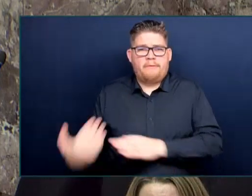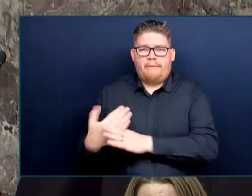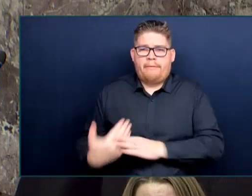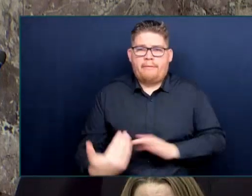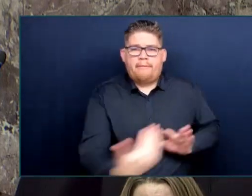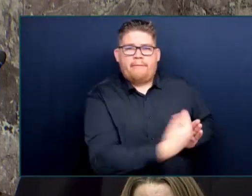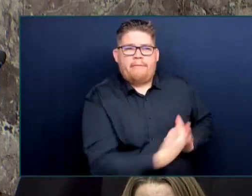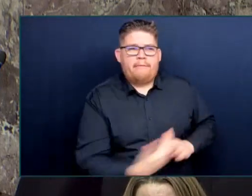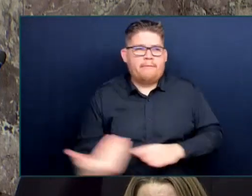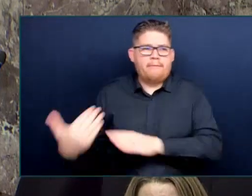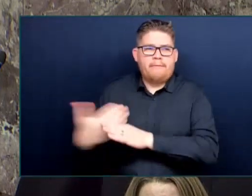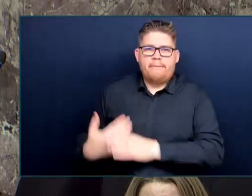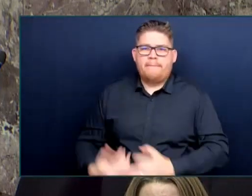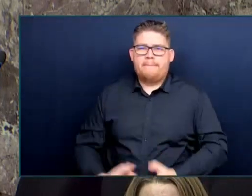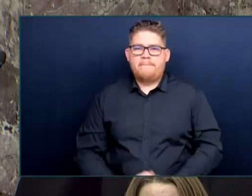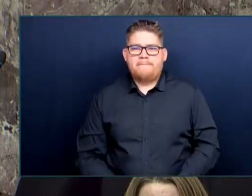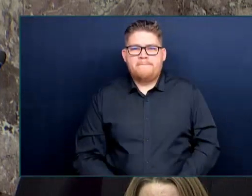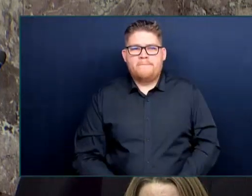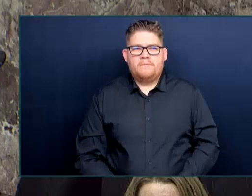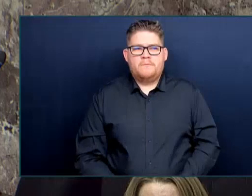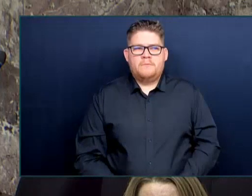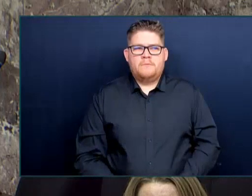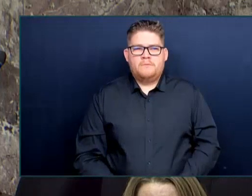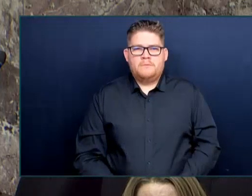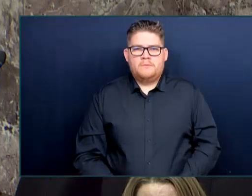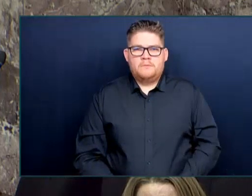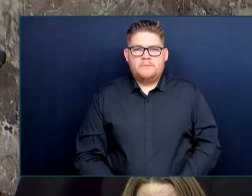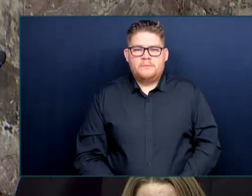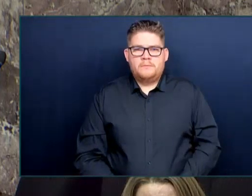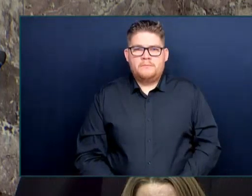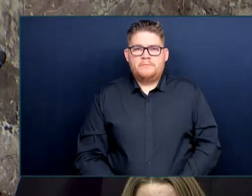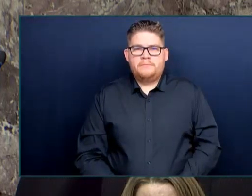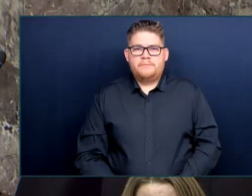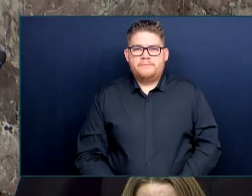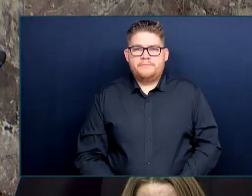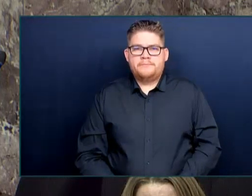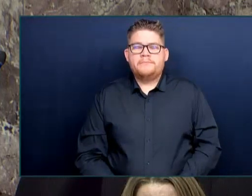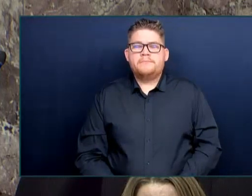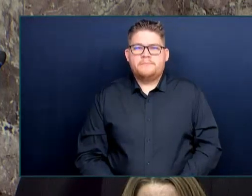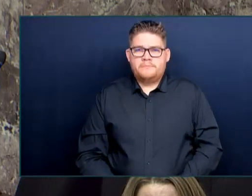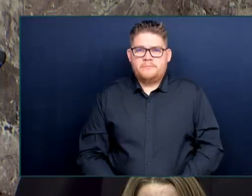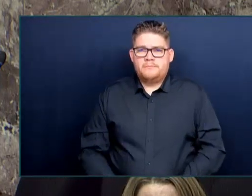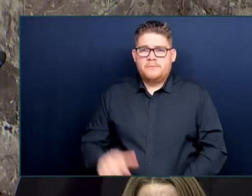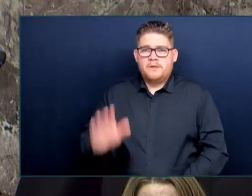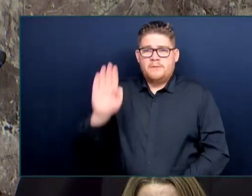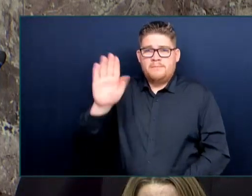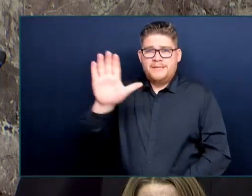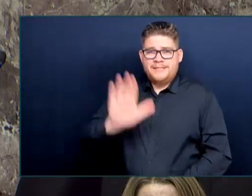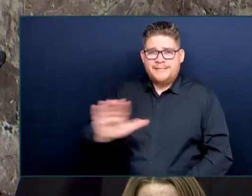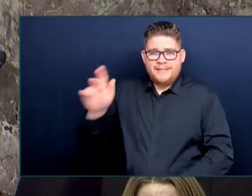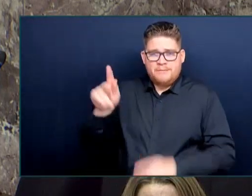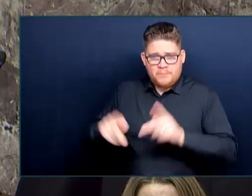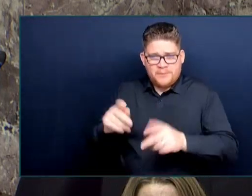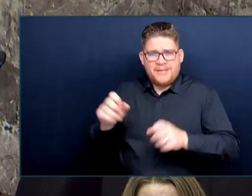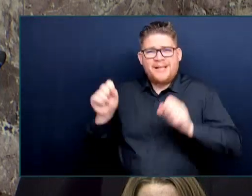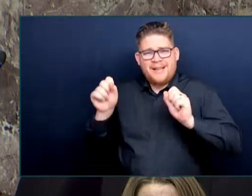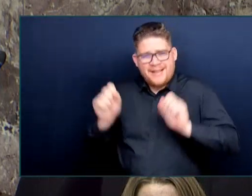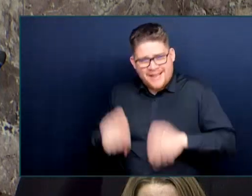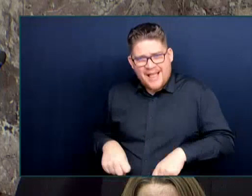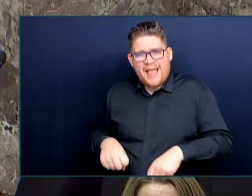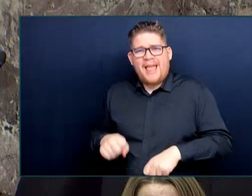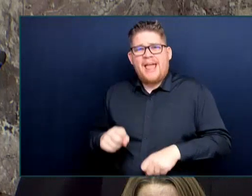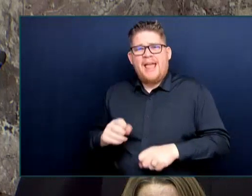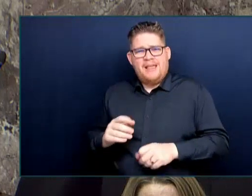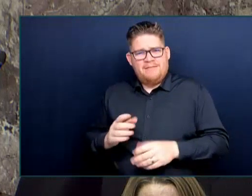People, of course, do have the right, will always have the right to speak out in our democracy, and that right has been assured by legislative action of